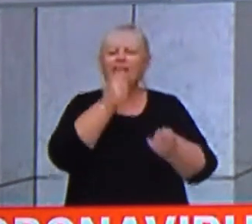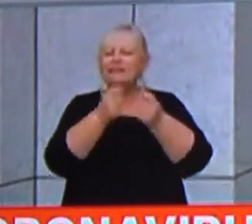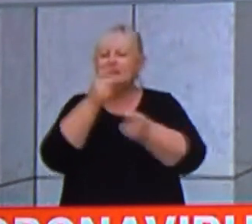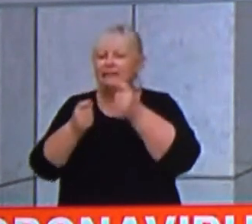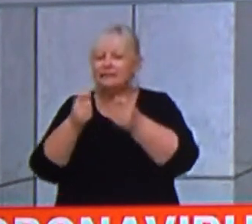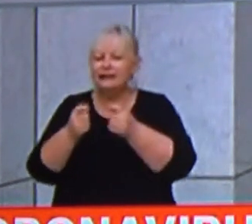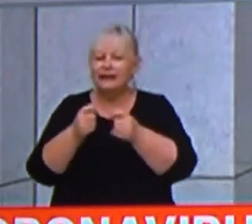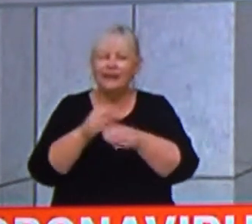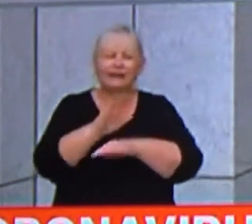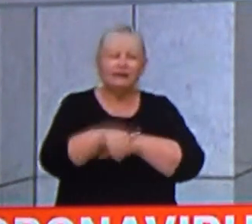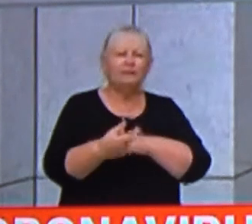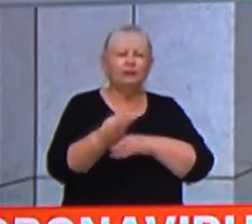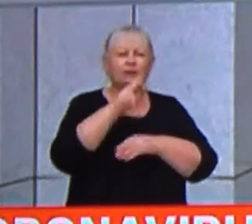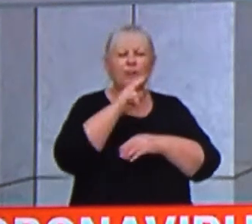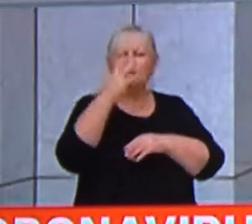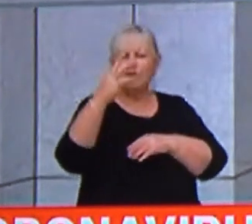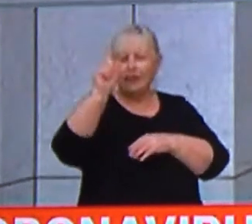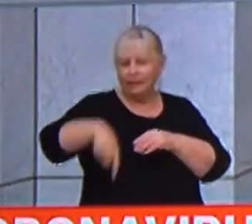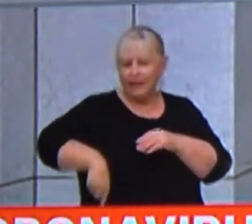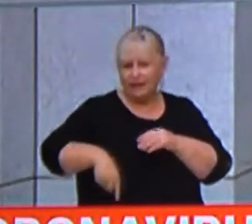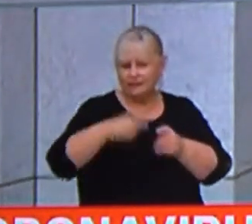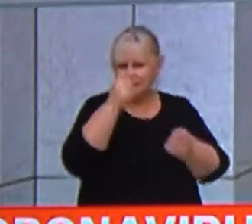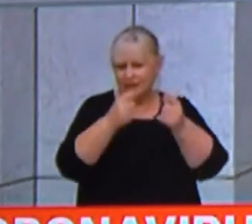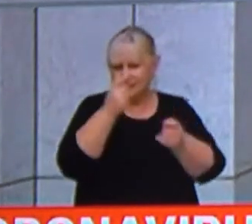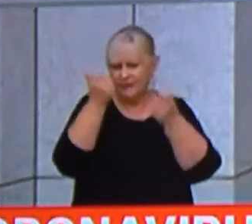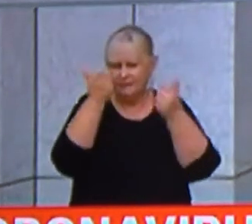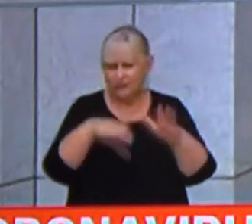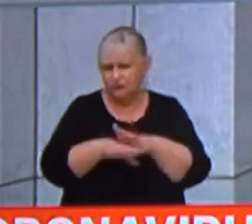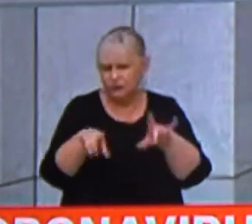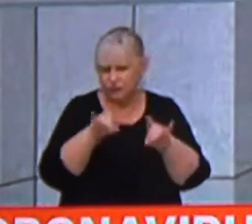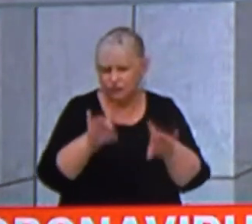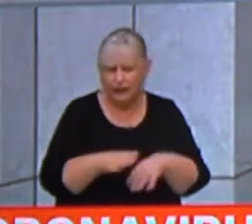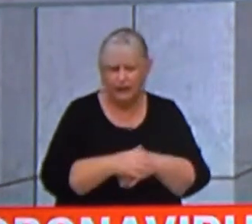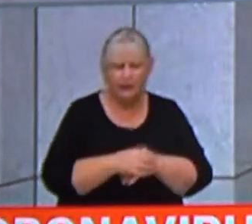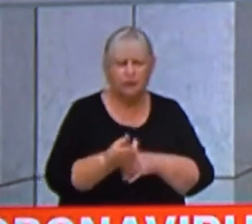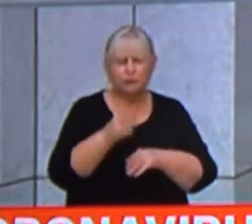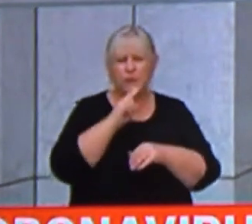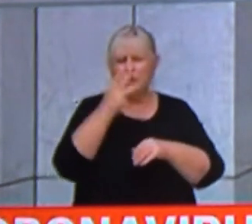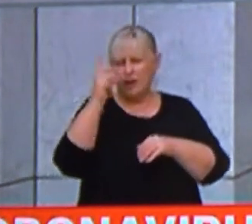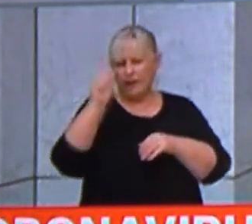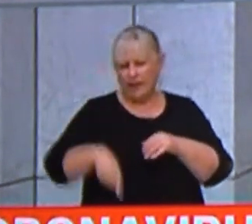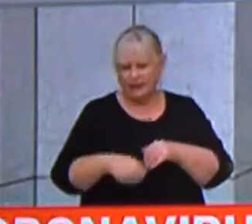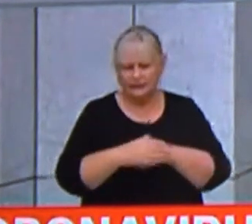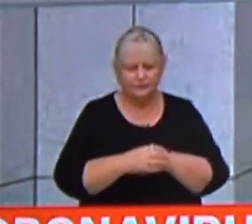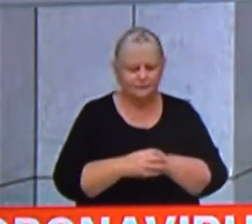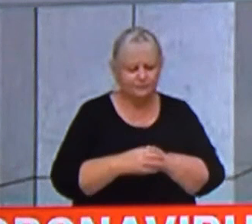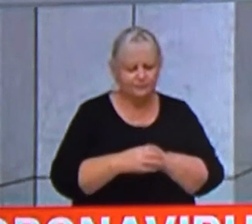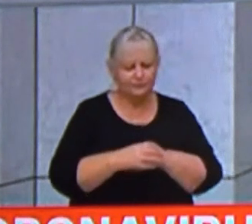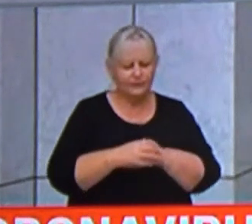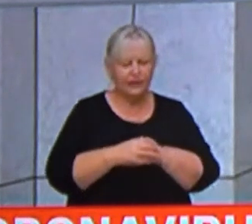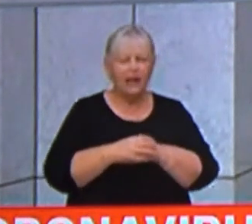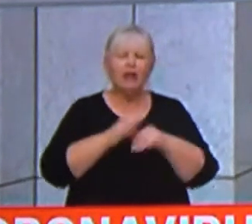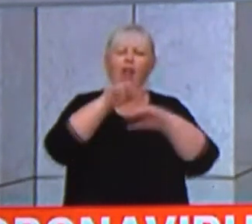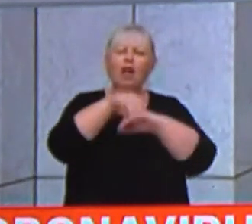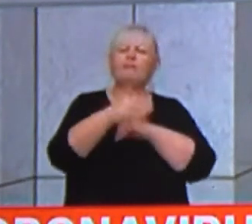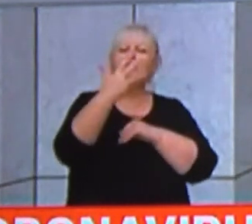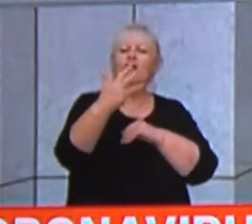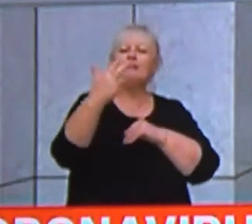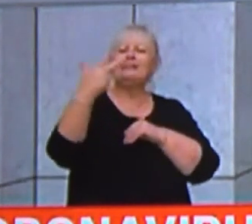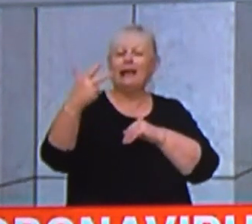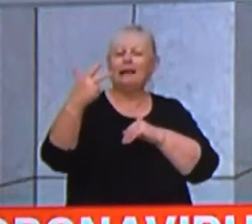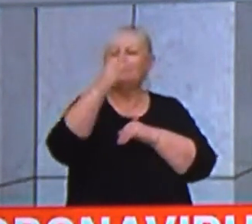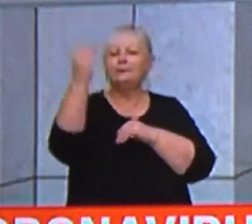Australian Federal Police. The New South Wales agencies have done a tremendous job. There's also been the very difficult challenges in Western Australia dealing with those